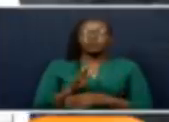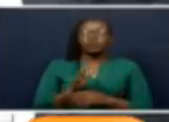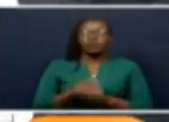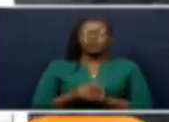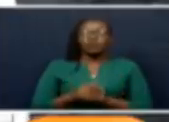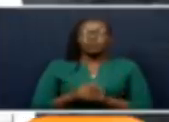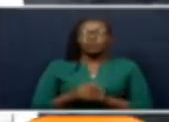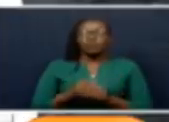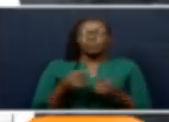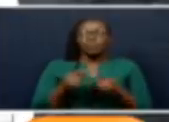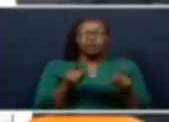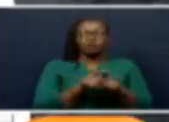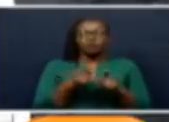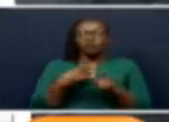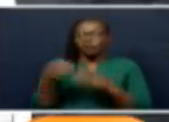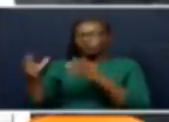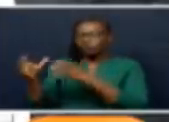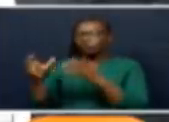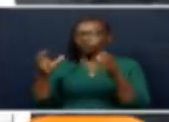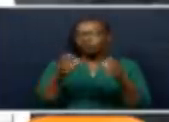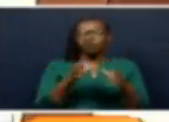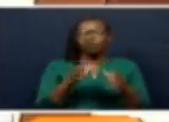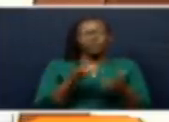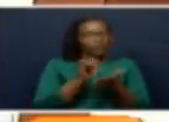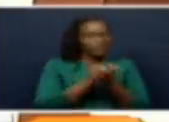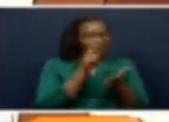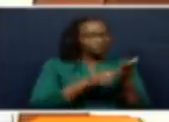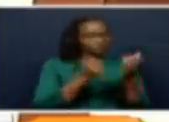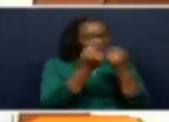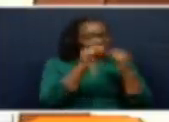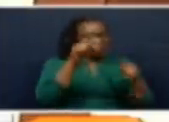two sides. There's so that much. That is what the president should work on.